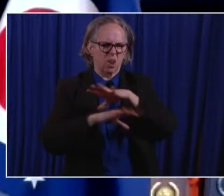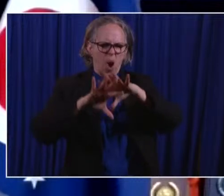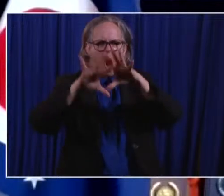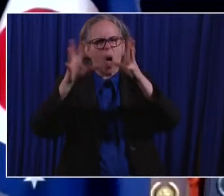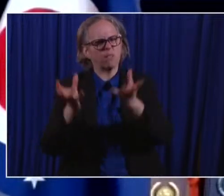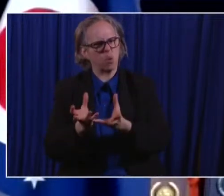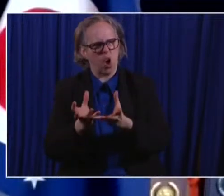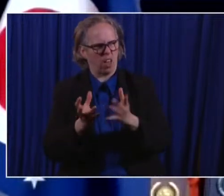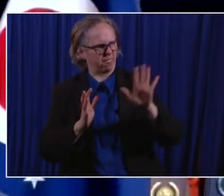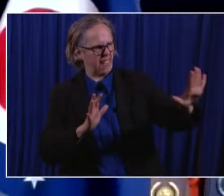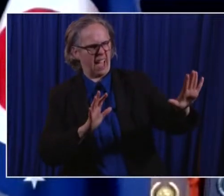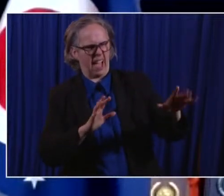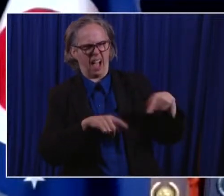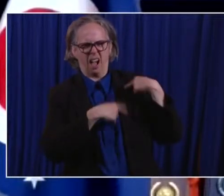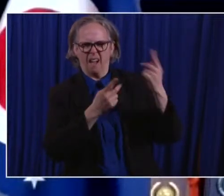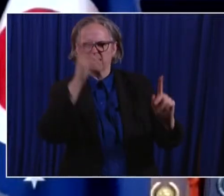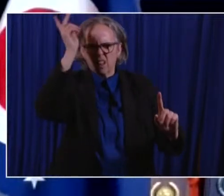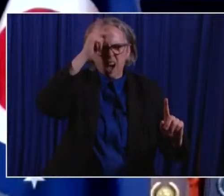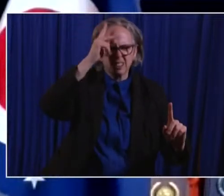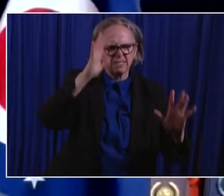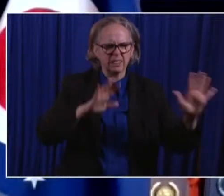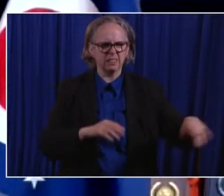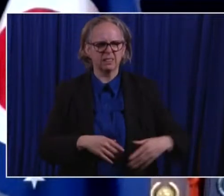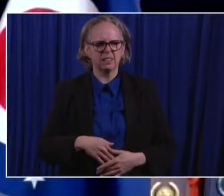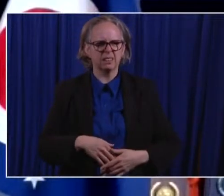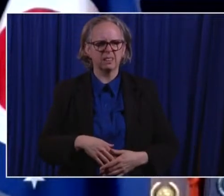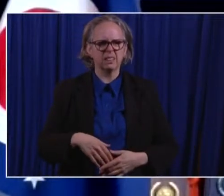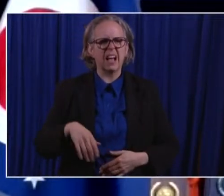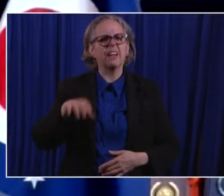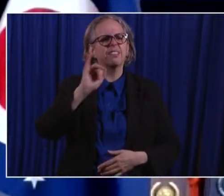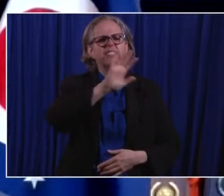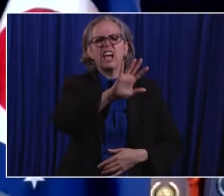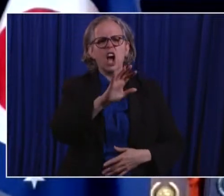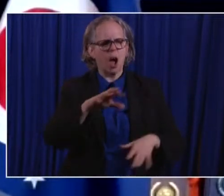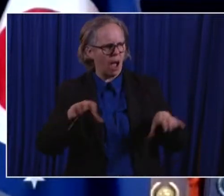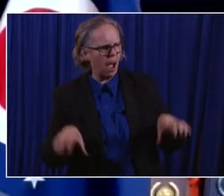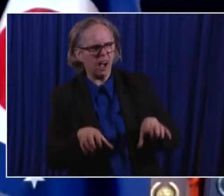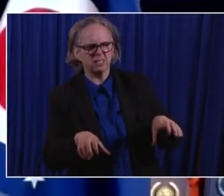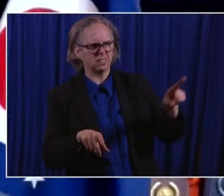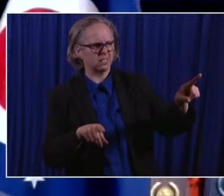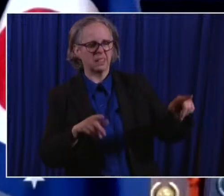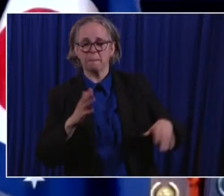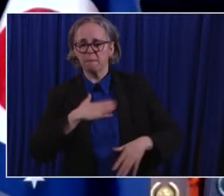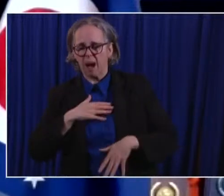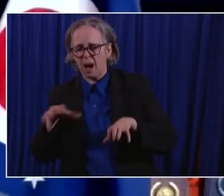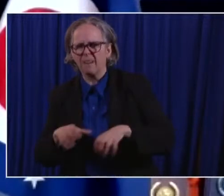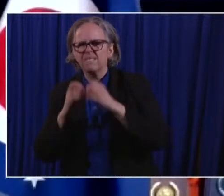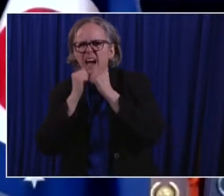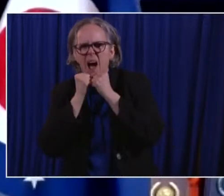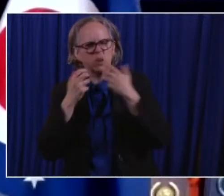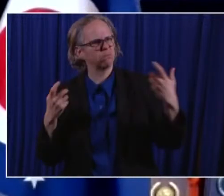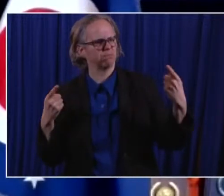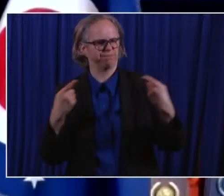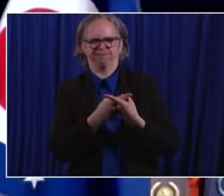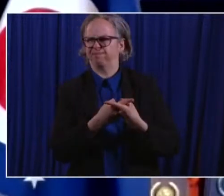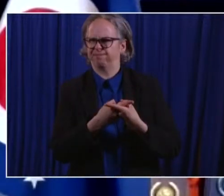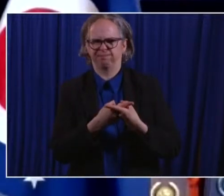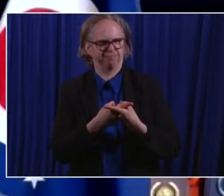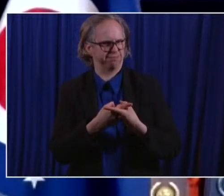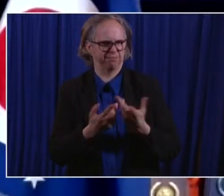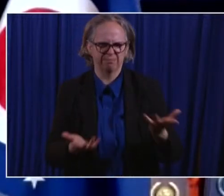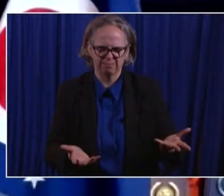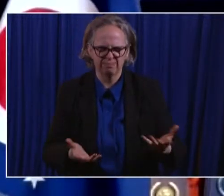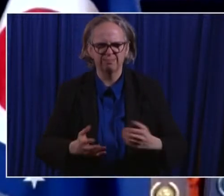virtues of American democracy. And so we just need to be aware of that. We need to educate ourselves as a